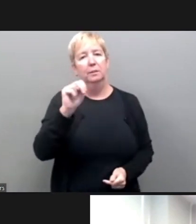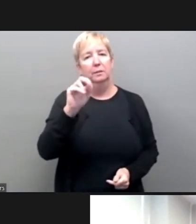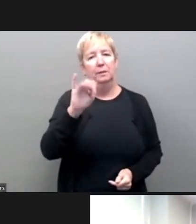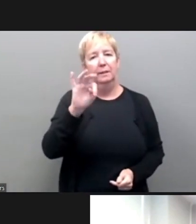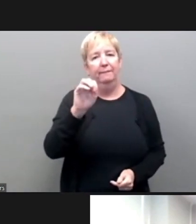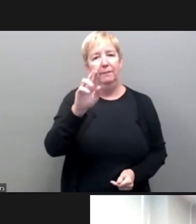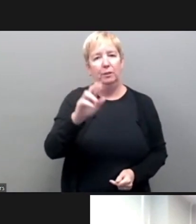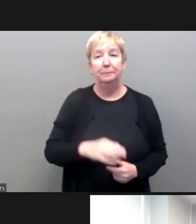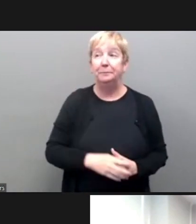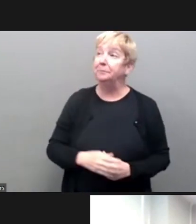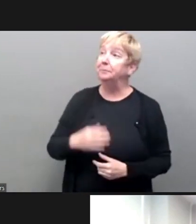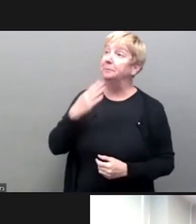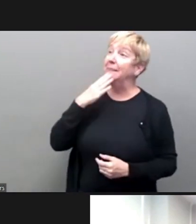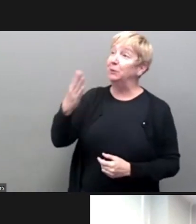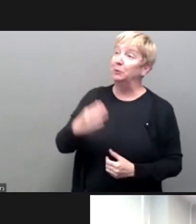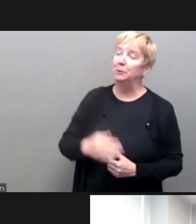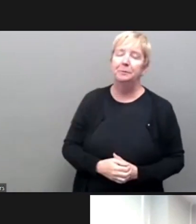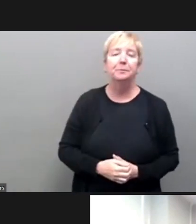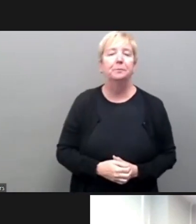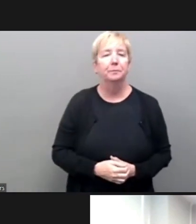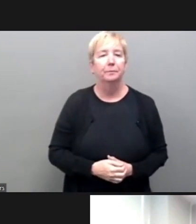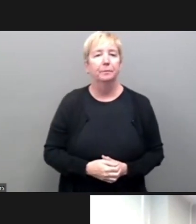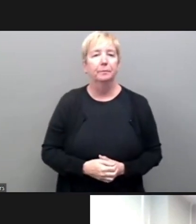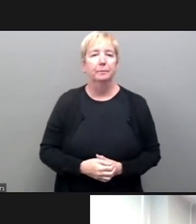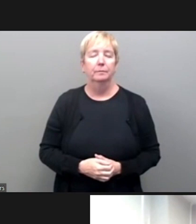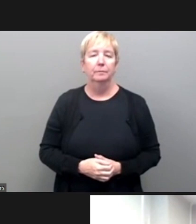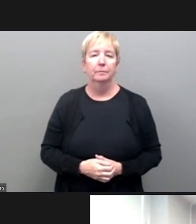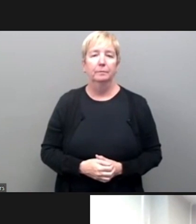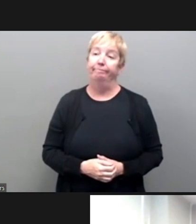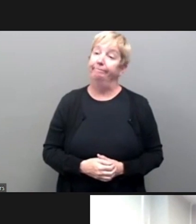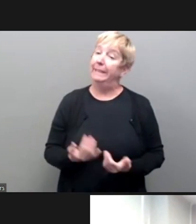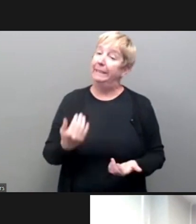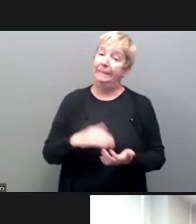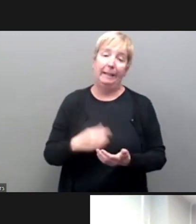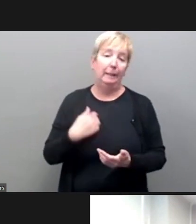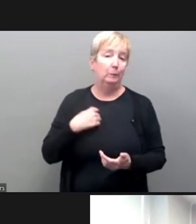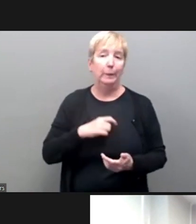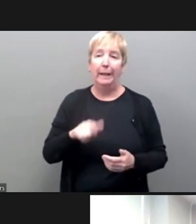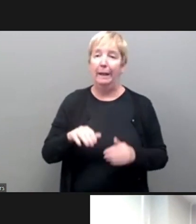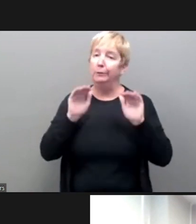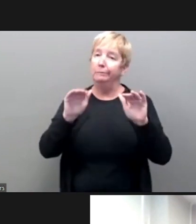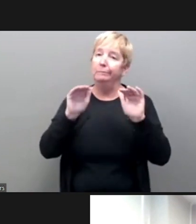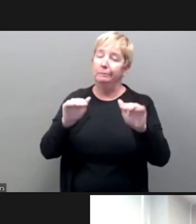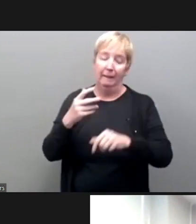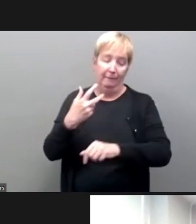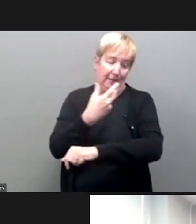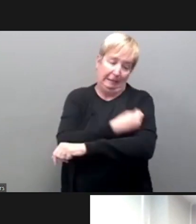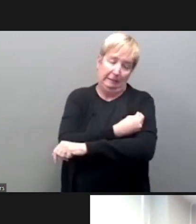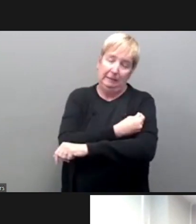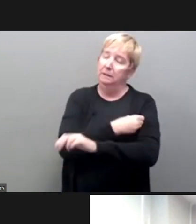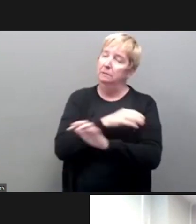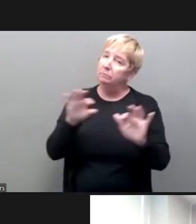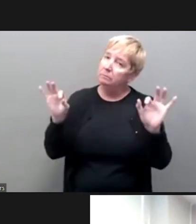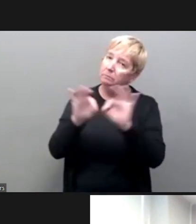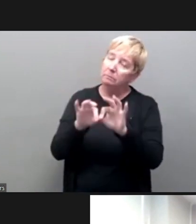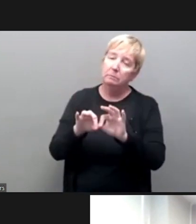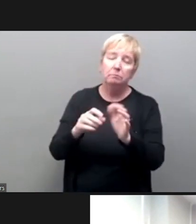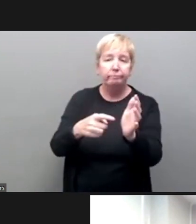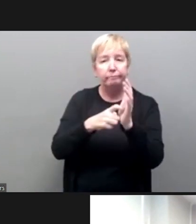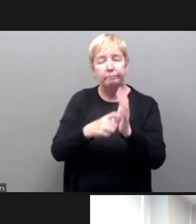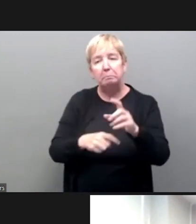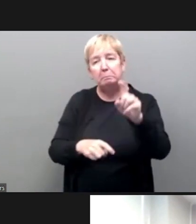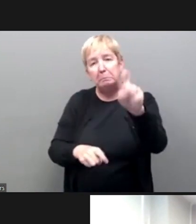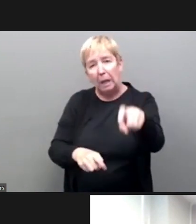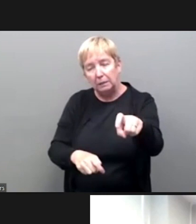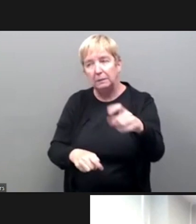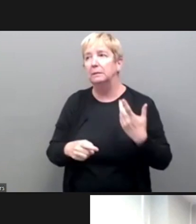Thank you for having me. And I just think we need to reiterate that now more than ever, the vaccines are necessary. We don't want to have to take